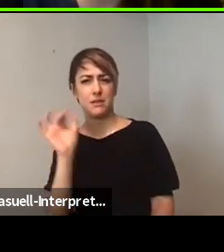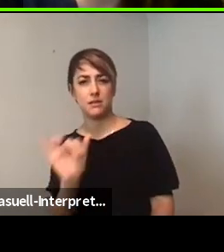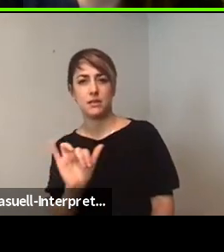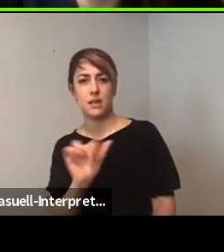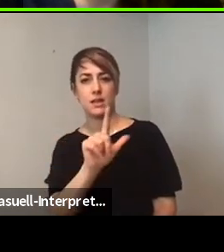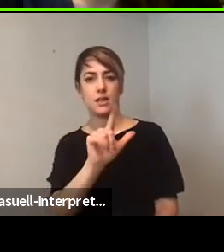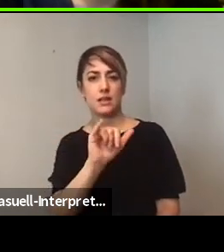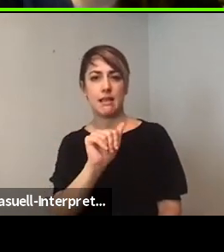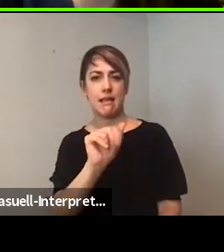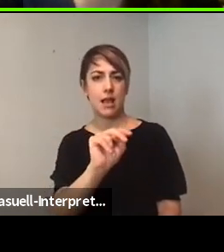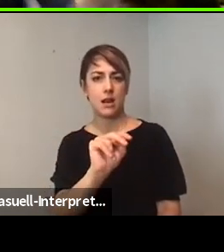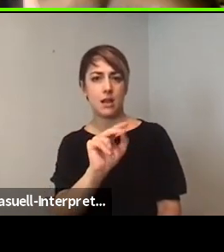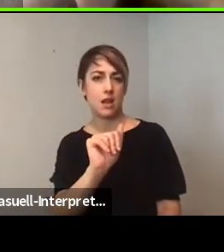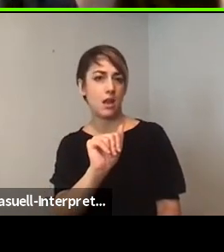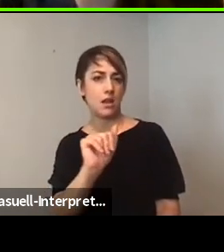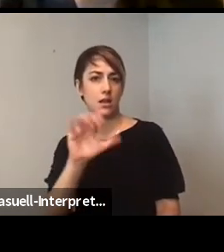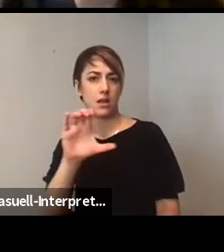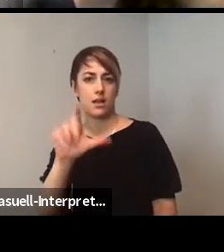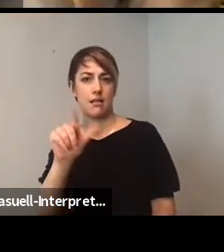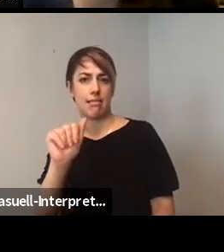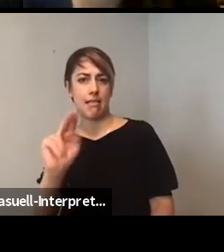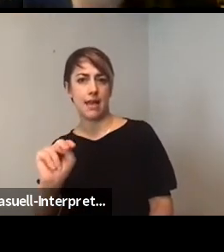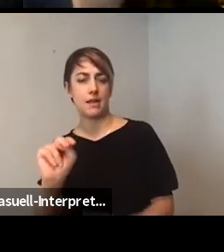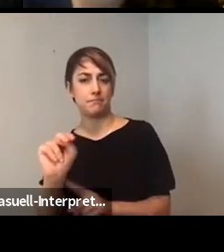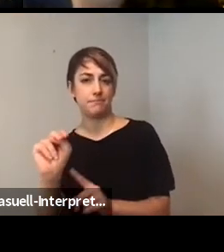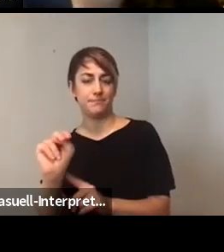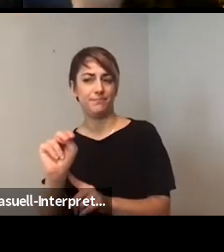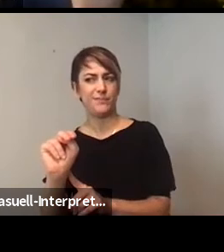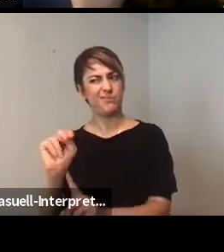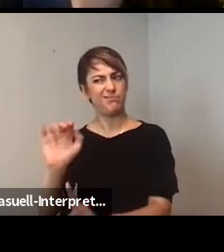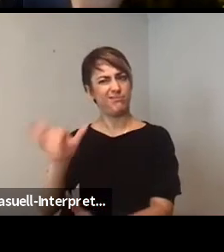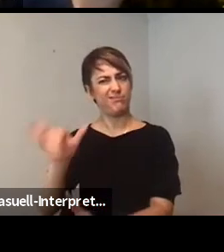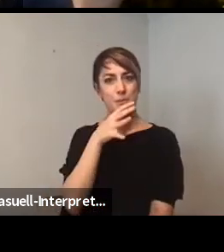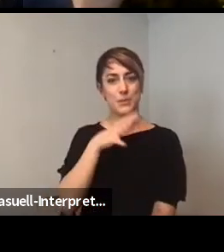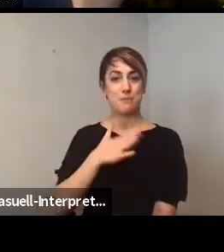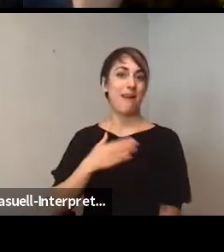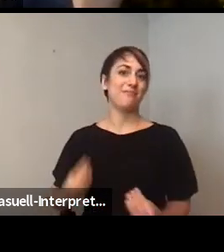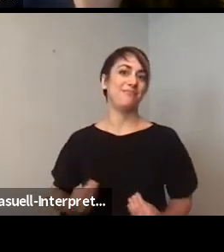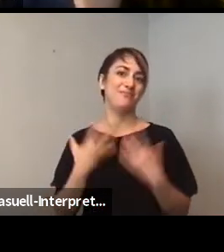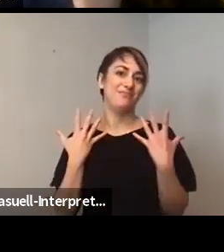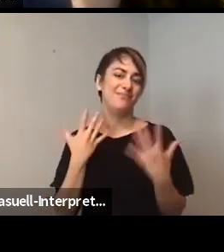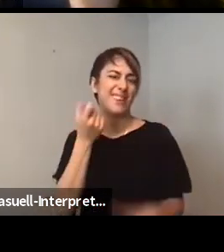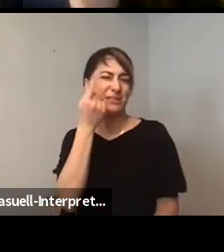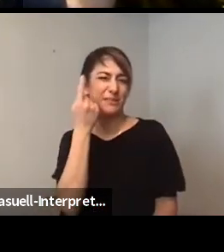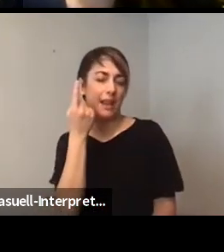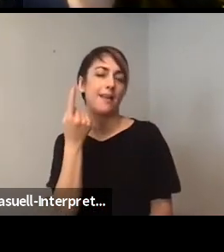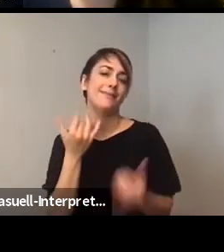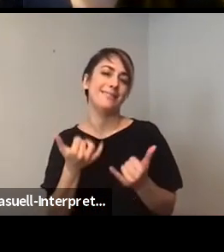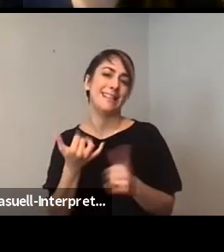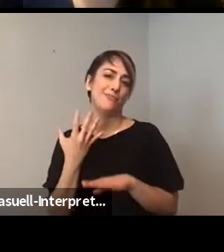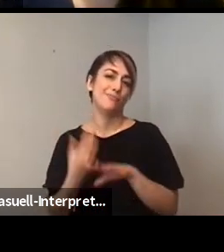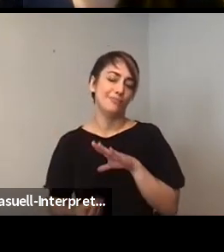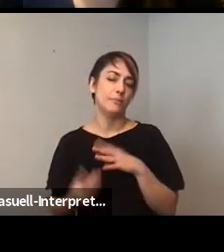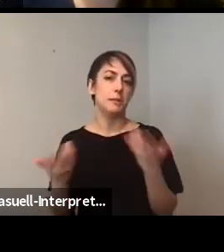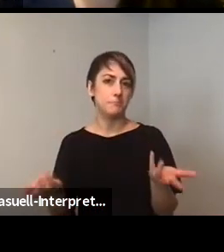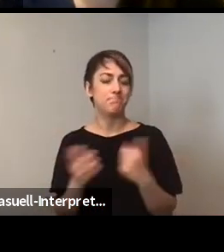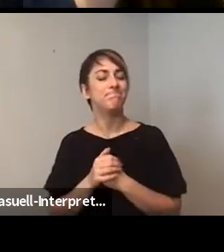But that's thank you so my much inspiration. For, that's yeah. wonderful. And I just want to say, I wish we had